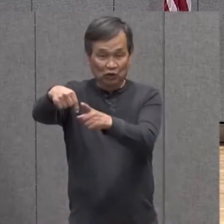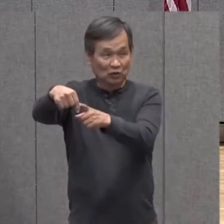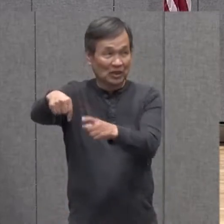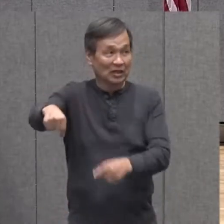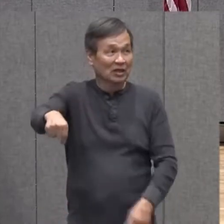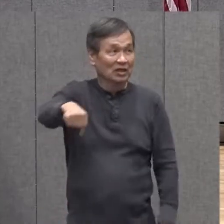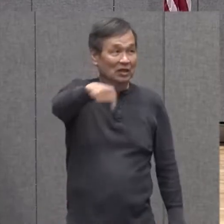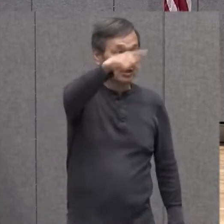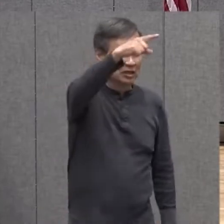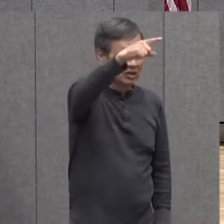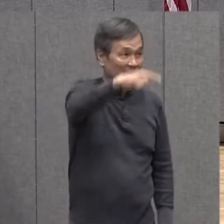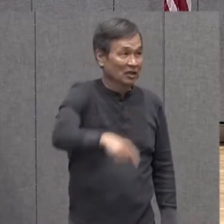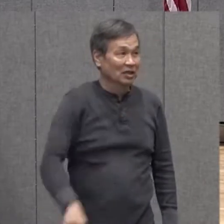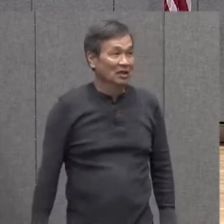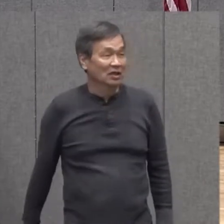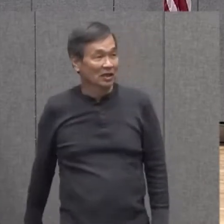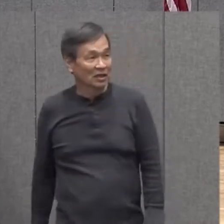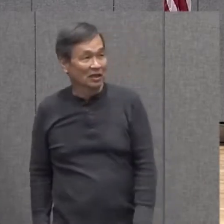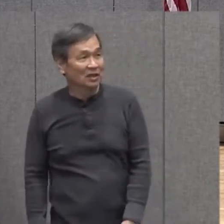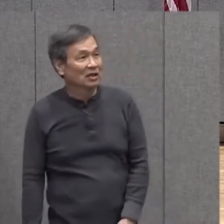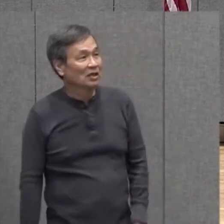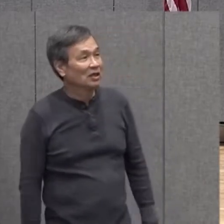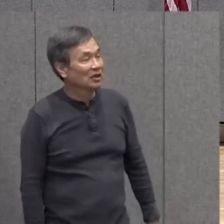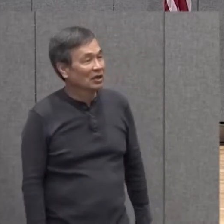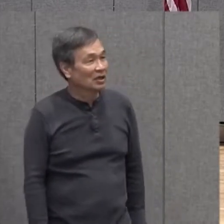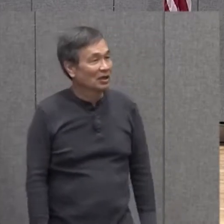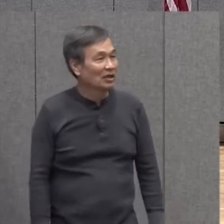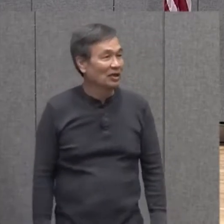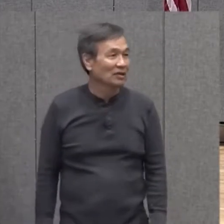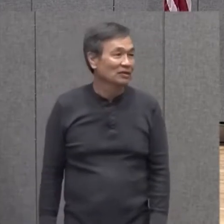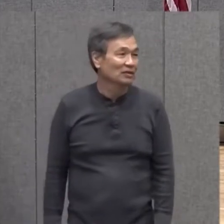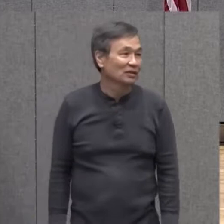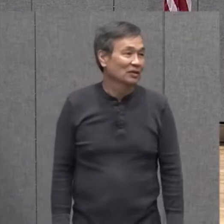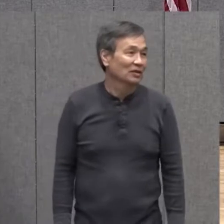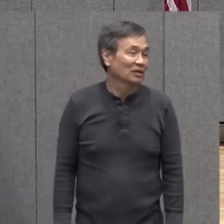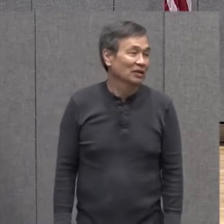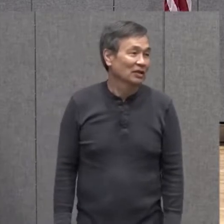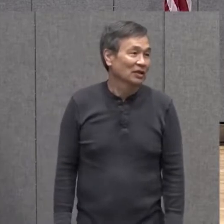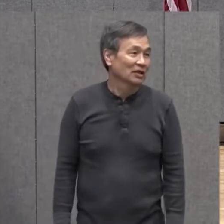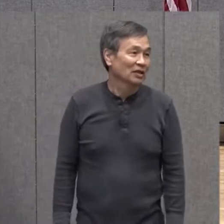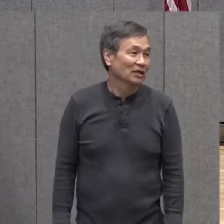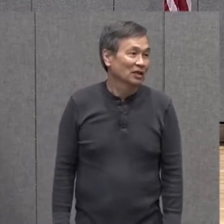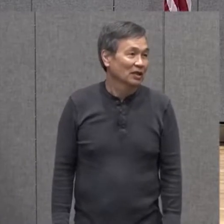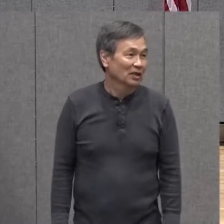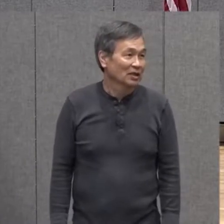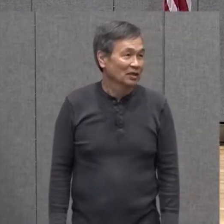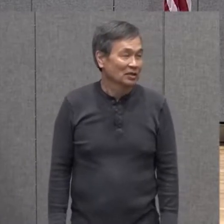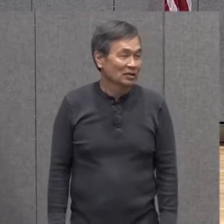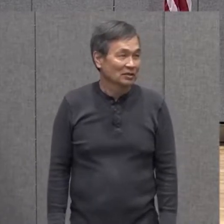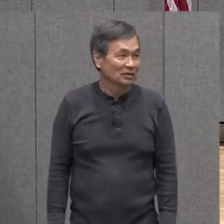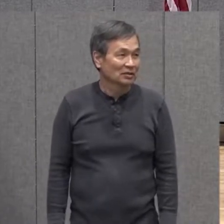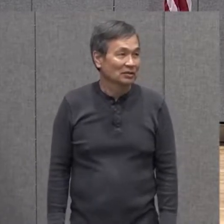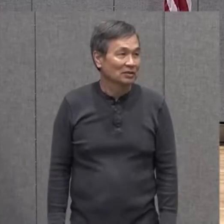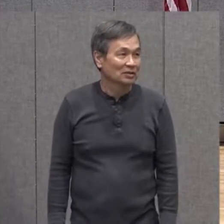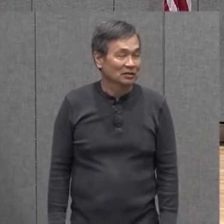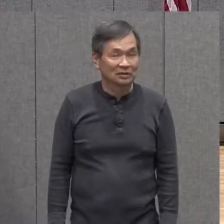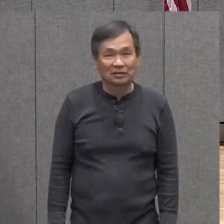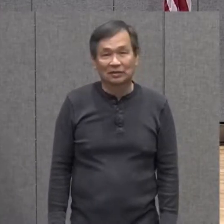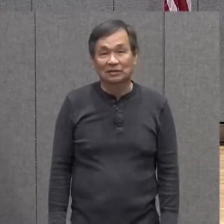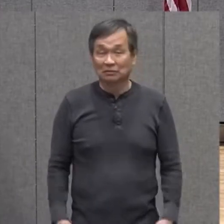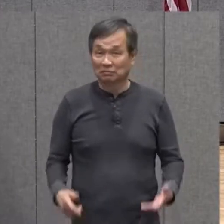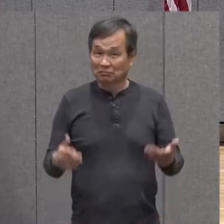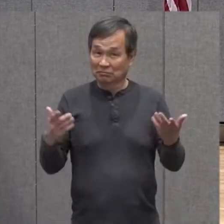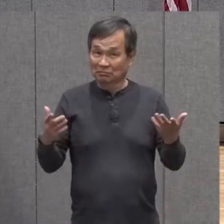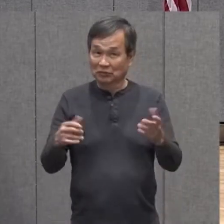toss it over that shoulder. Just toss it over there. After I do that, I'm going to toss my second one, and then it's just a toss, catch, toss, catch, toss,